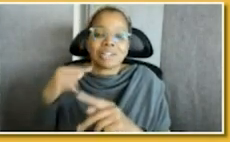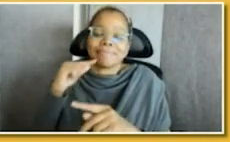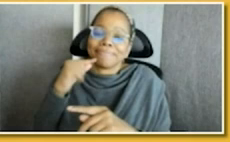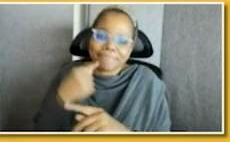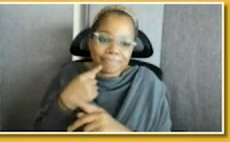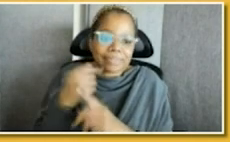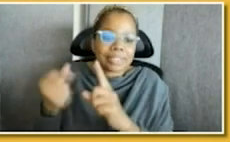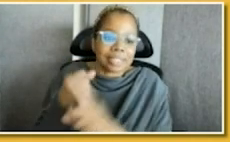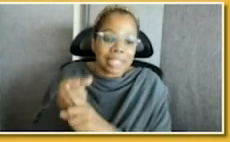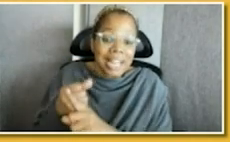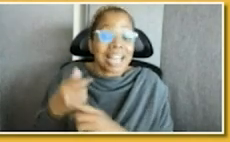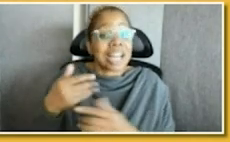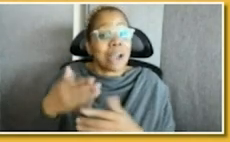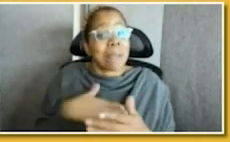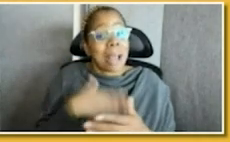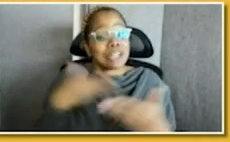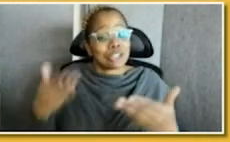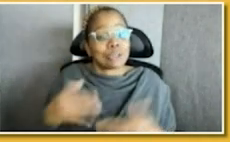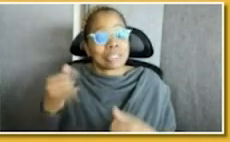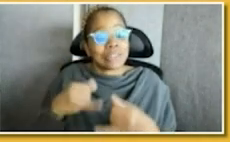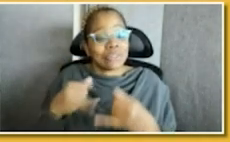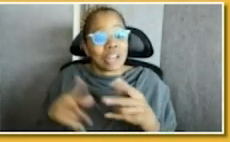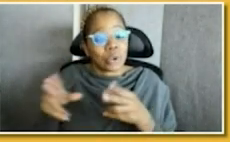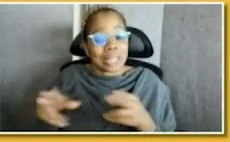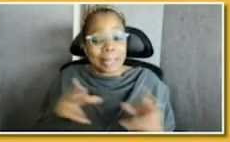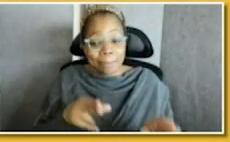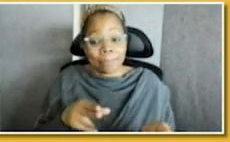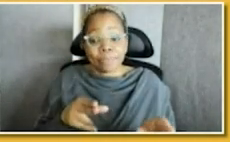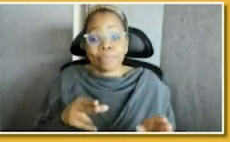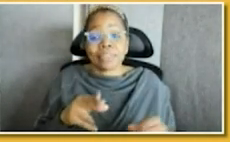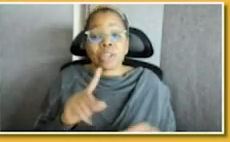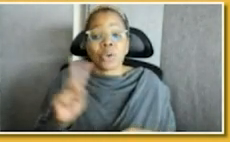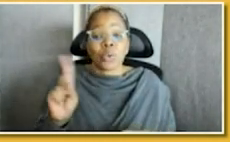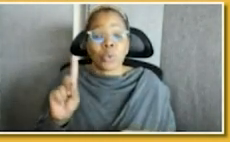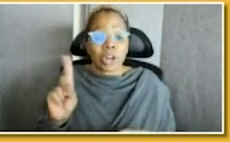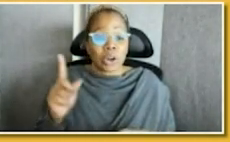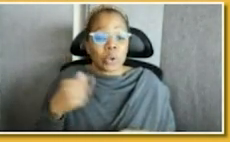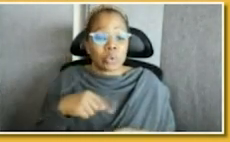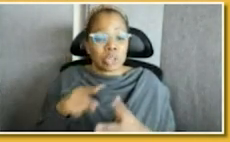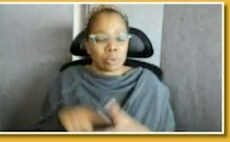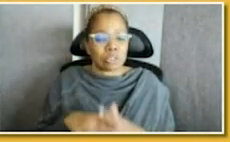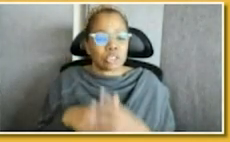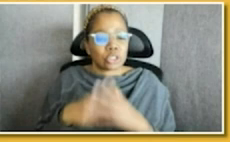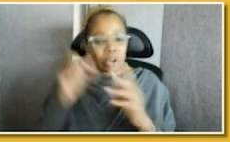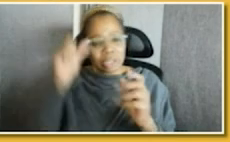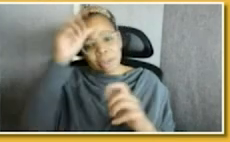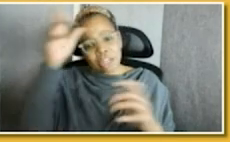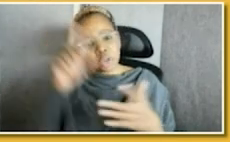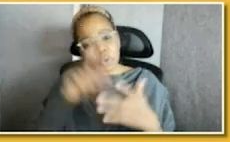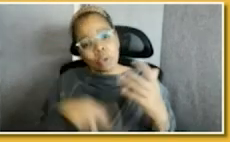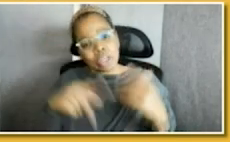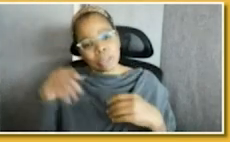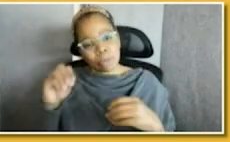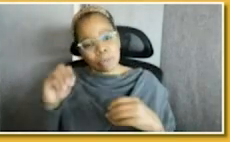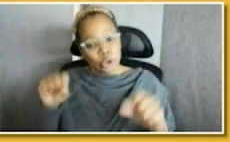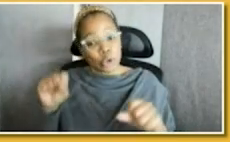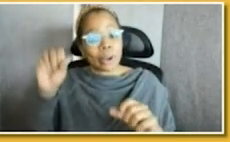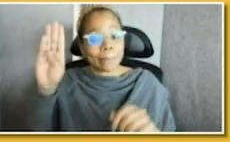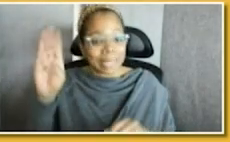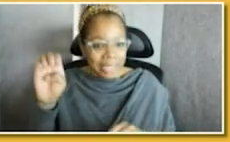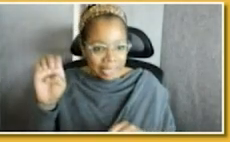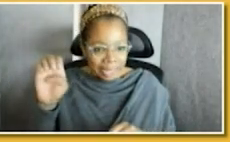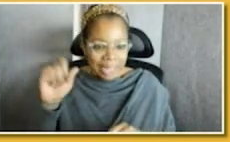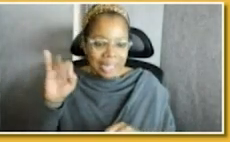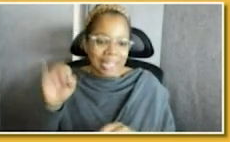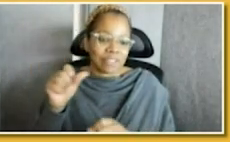clip in which we're going to start to imagine what the post office could be if each one was managed